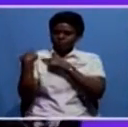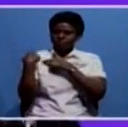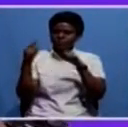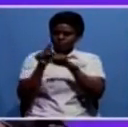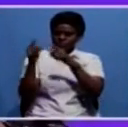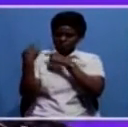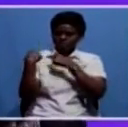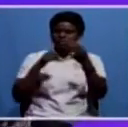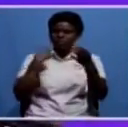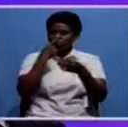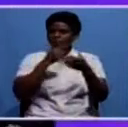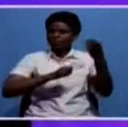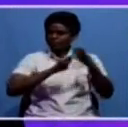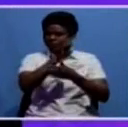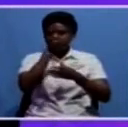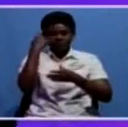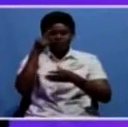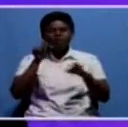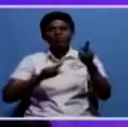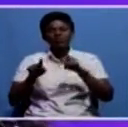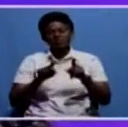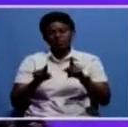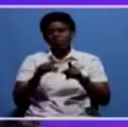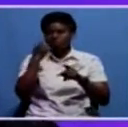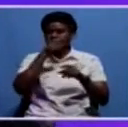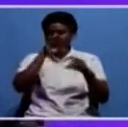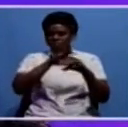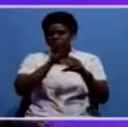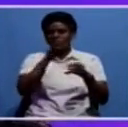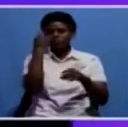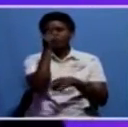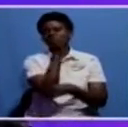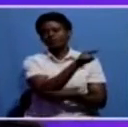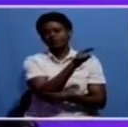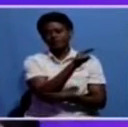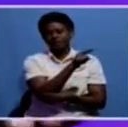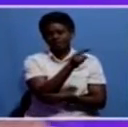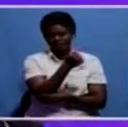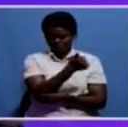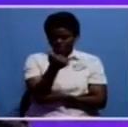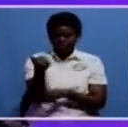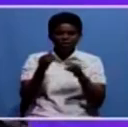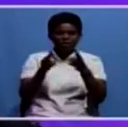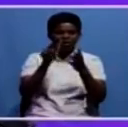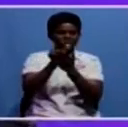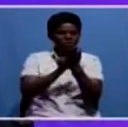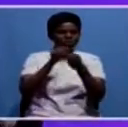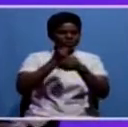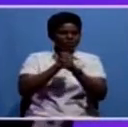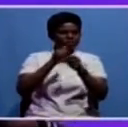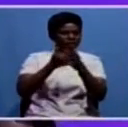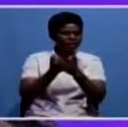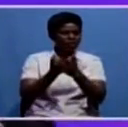charge is the executive on behalf of the people who elected it. And so, how else will a law be created except